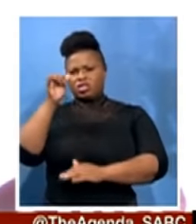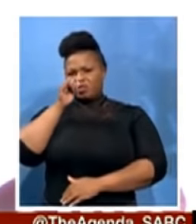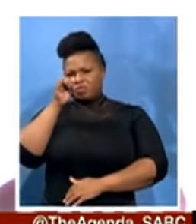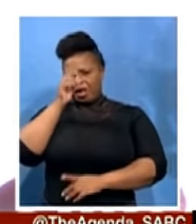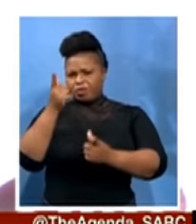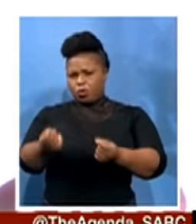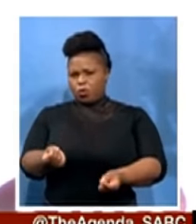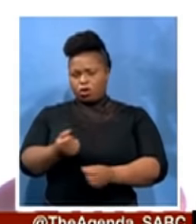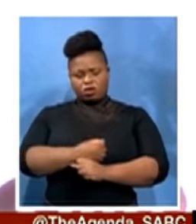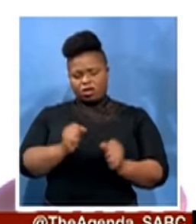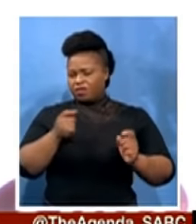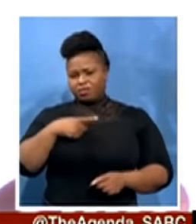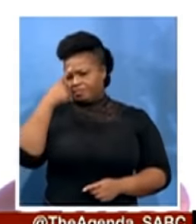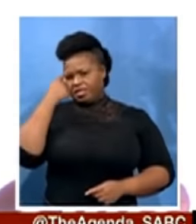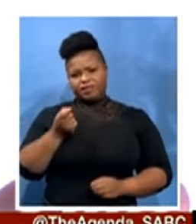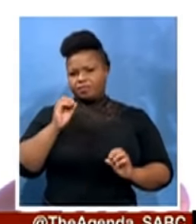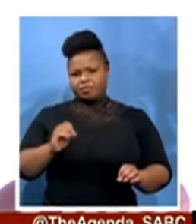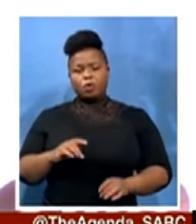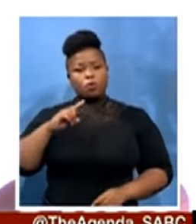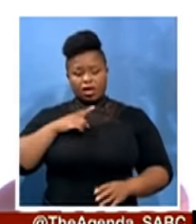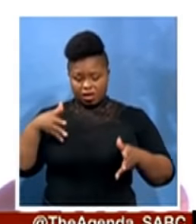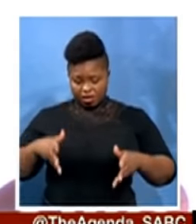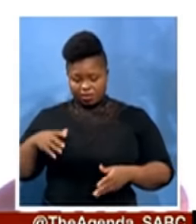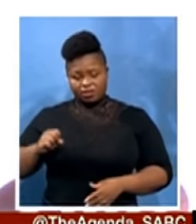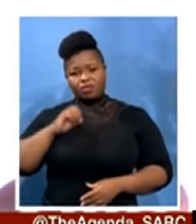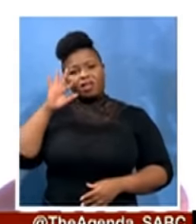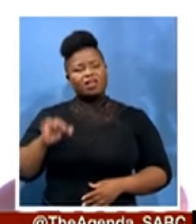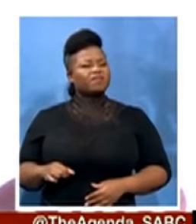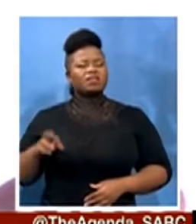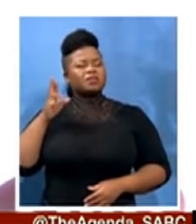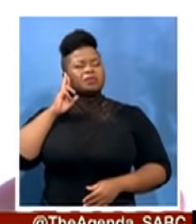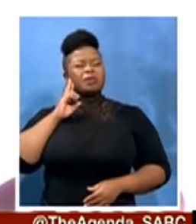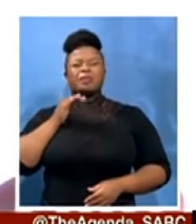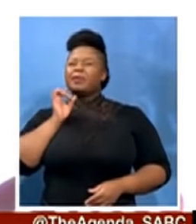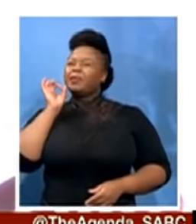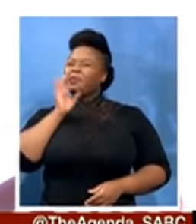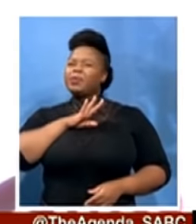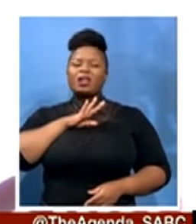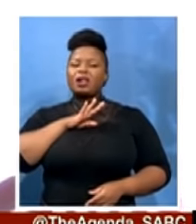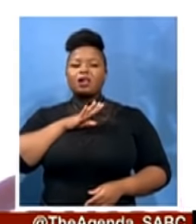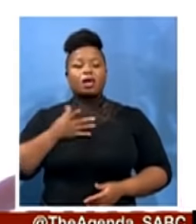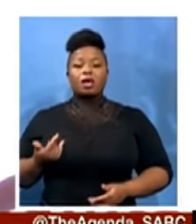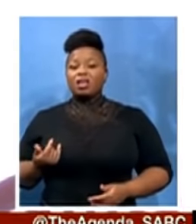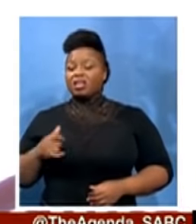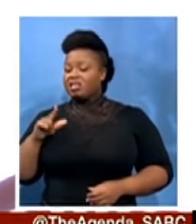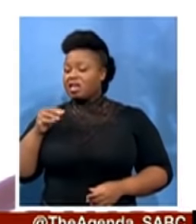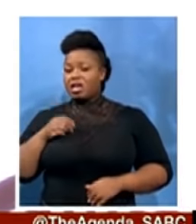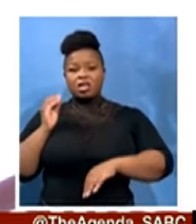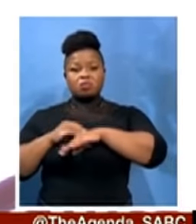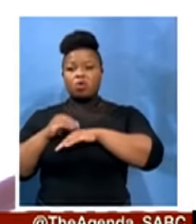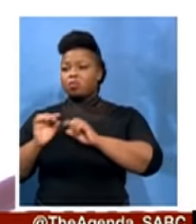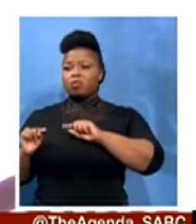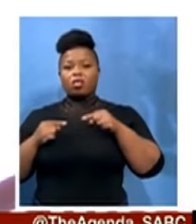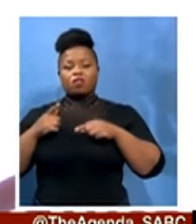was here in South Africa, he doesn't even remember one incident that Lindani was in trouble with the law, or Lindani being chased